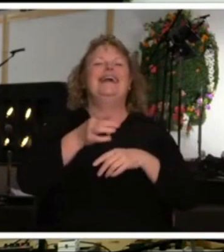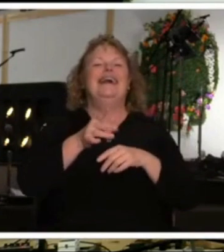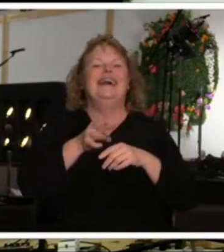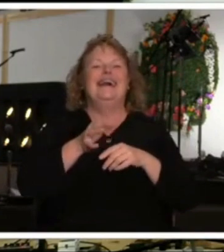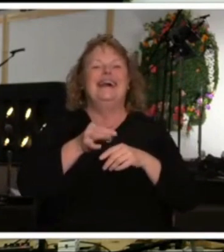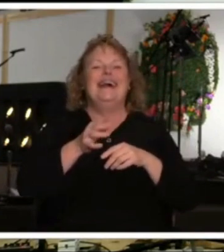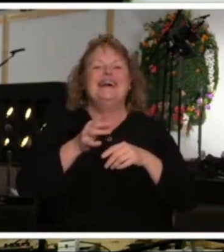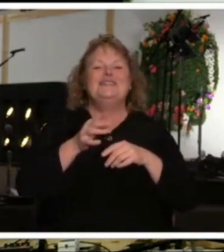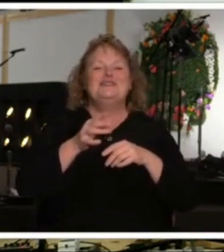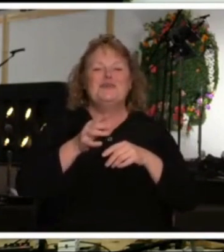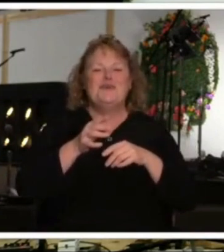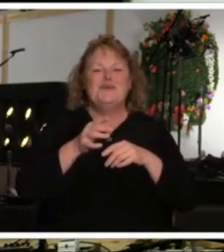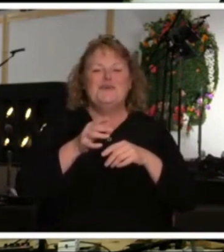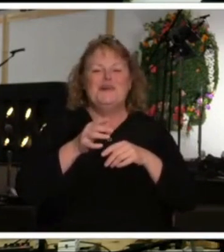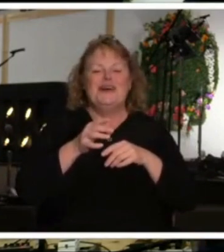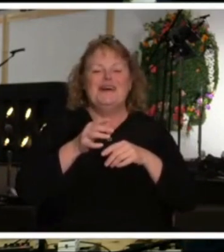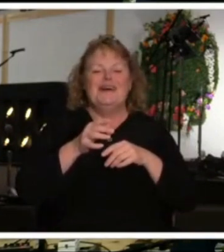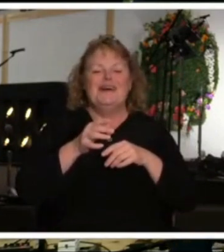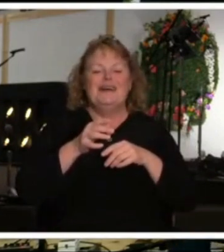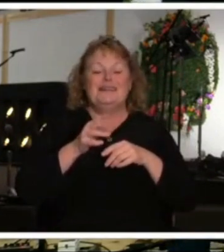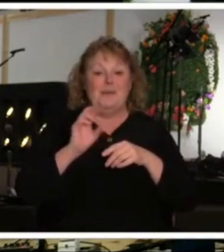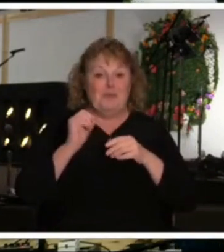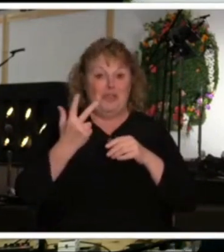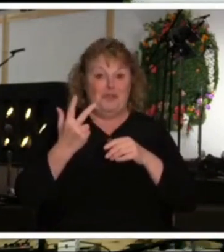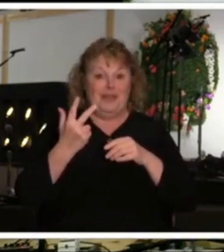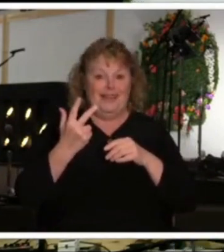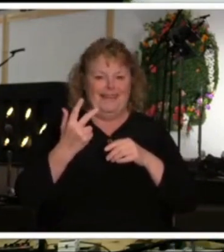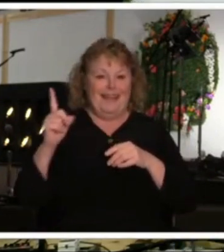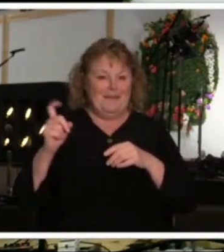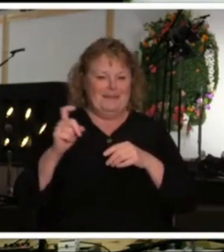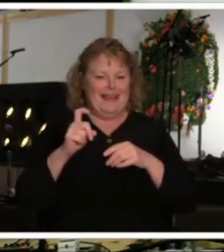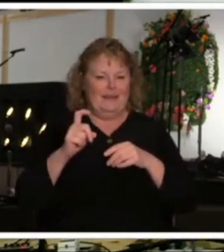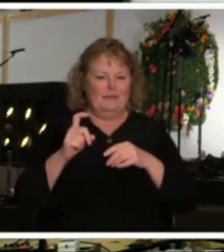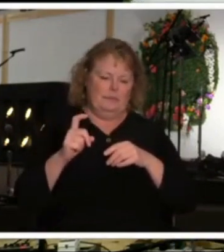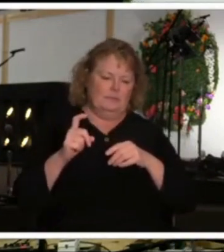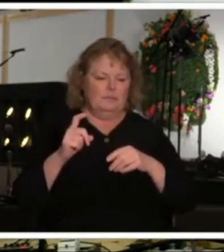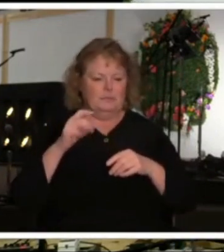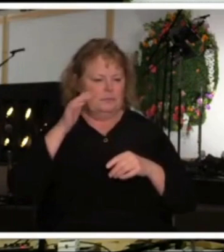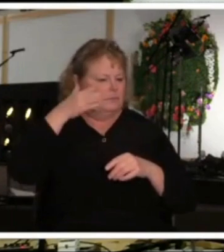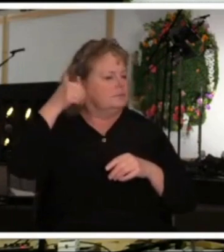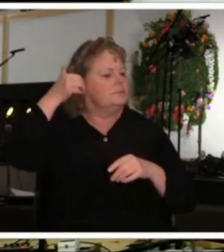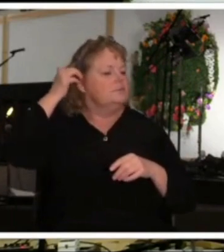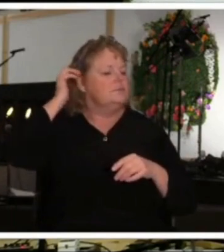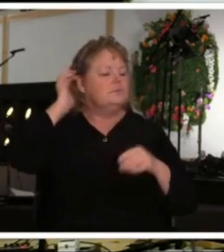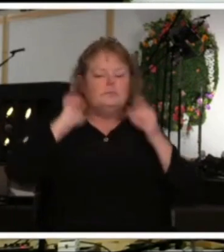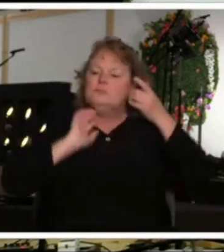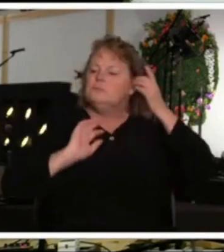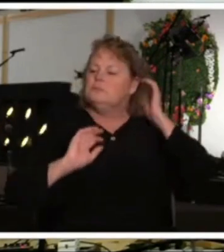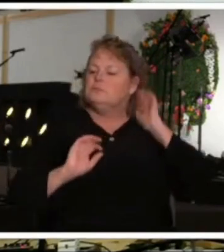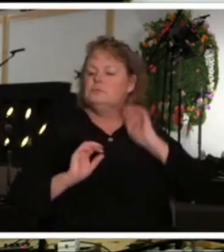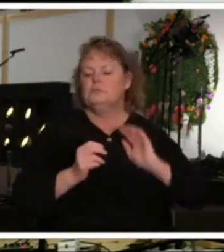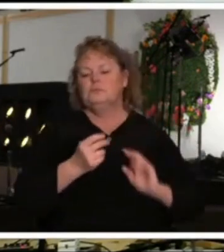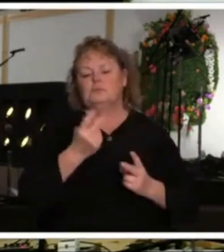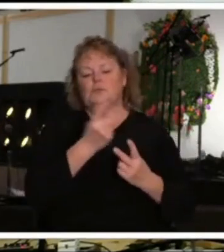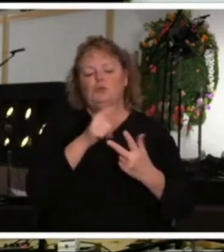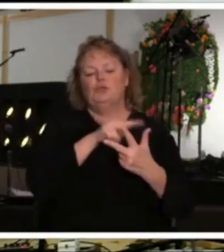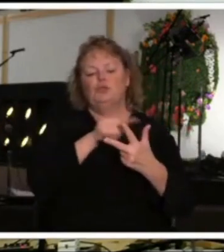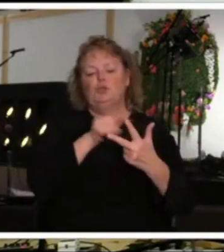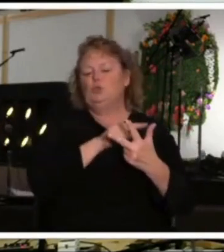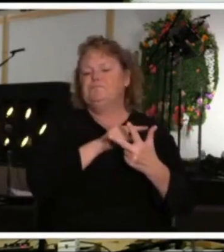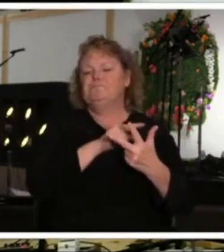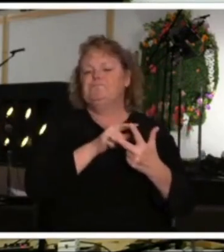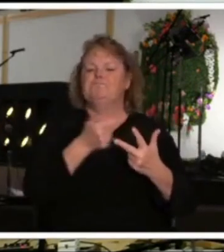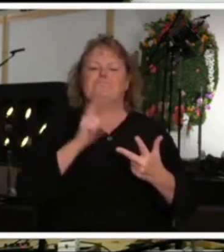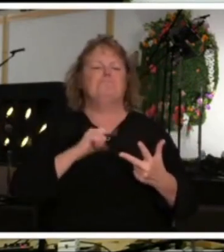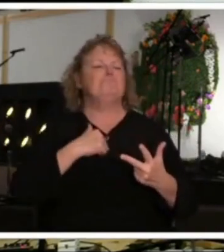let's go get another one. So number three comes up. Yo, man, Samuel, I know these first two didn't cut it. You know, I know I'm the